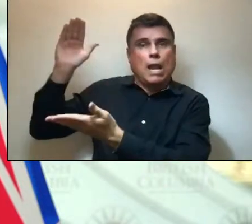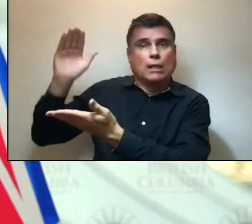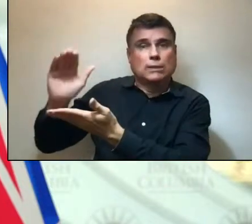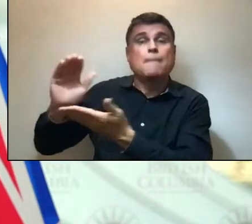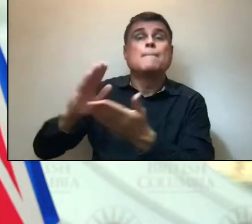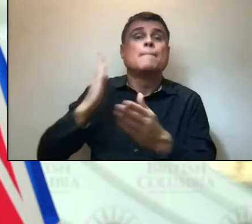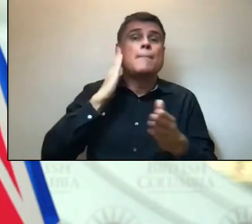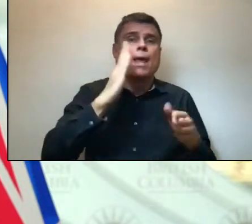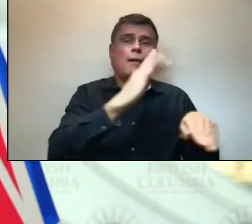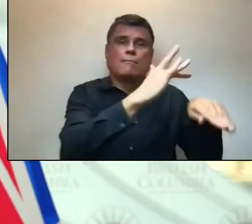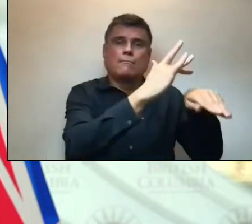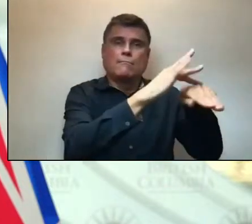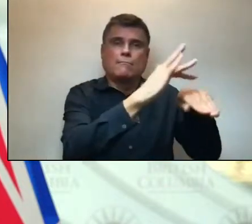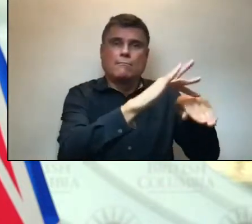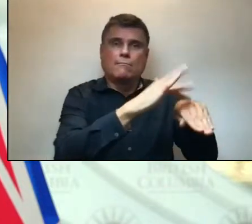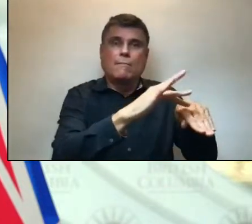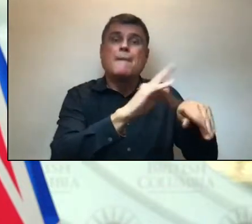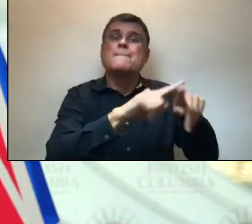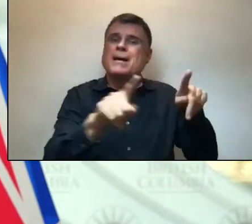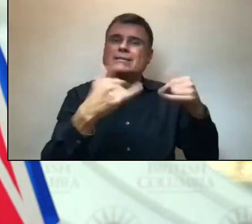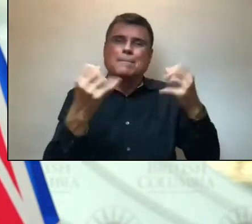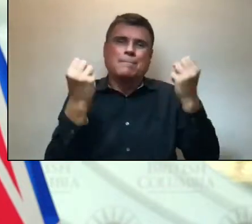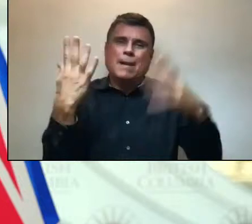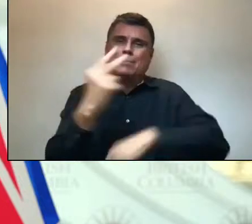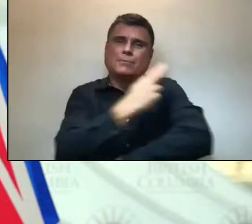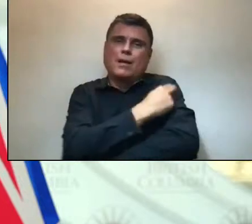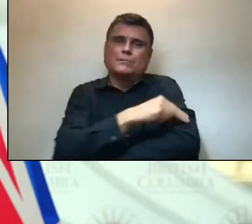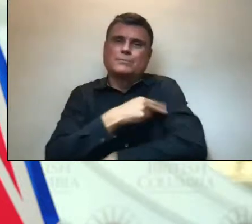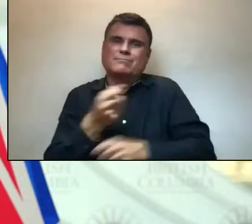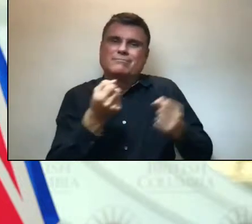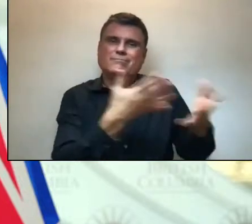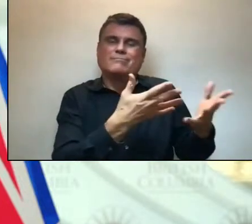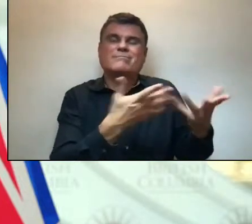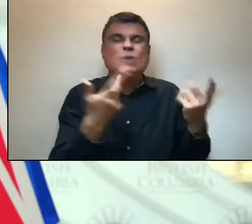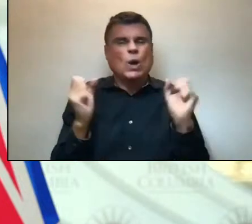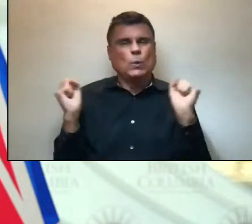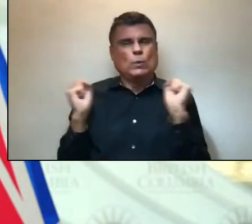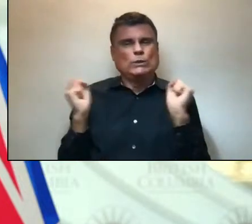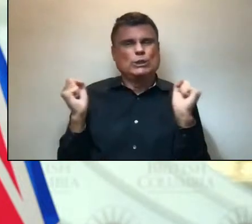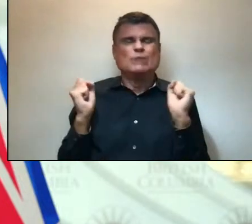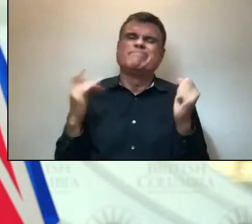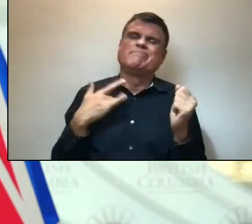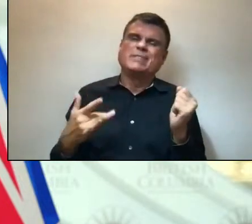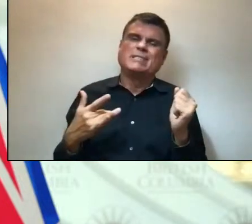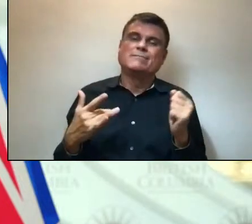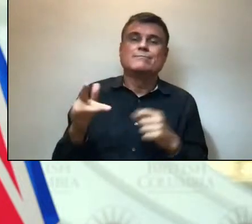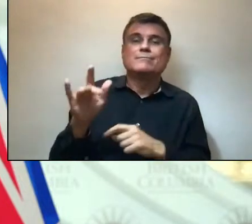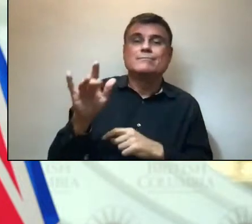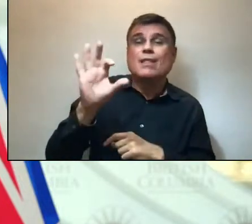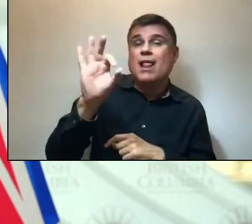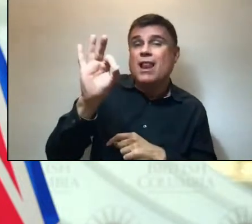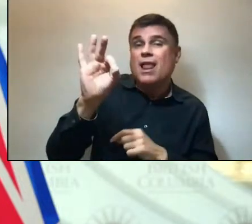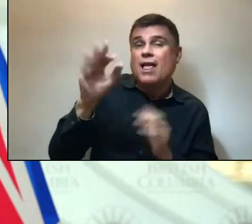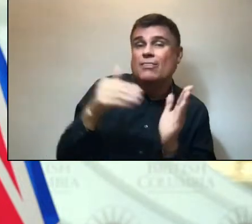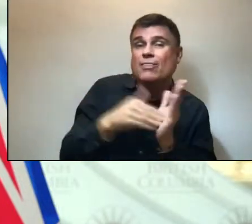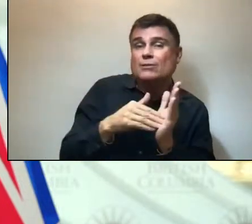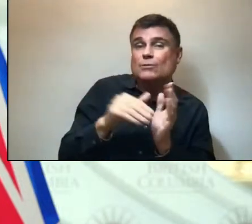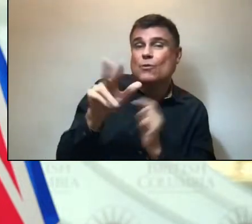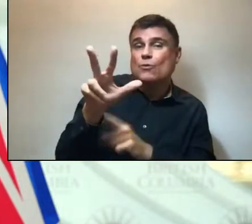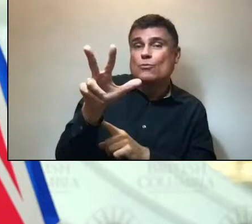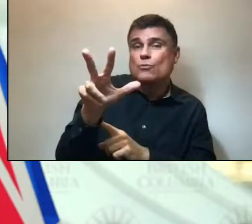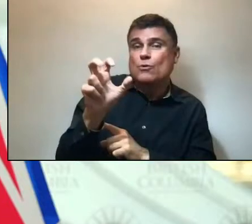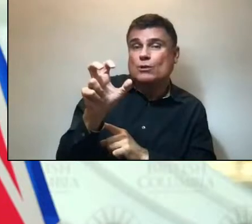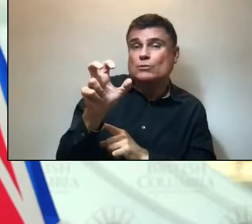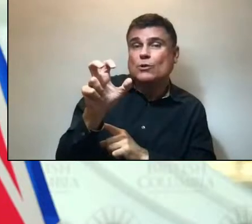people in hospital, as we typically do this time of year. That number is 9,335, just above our base